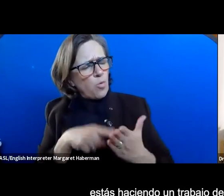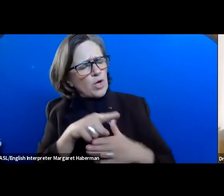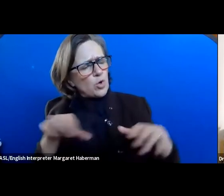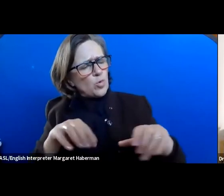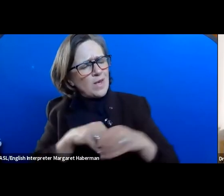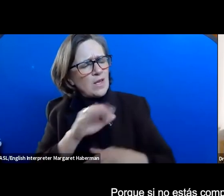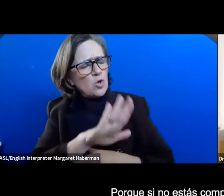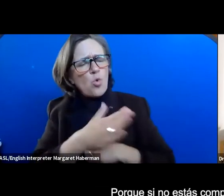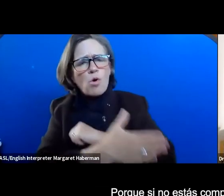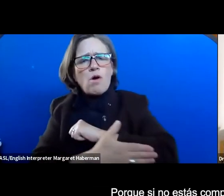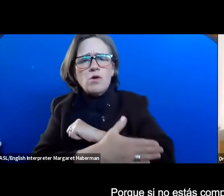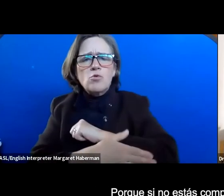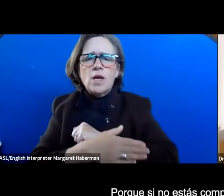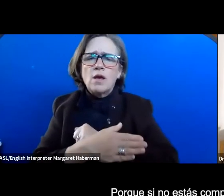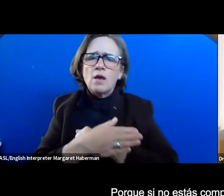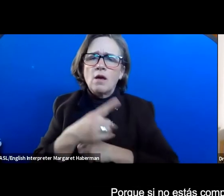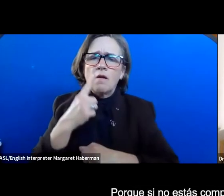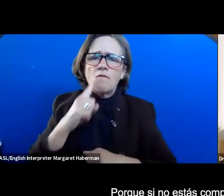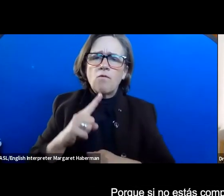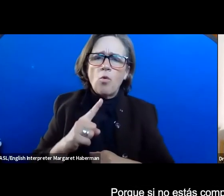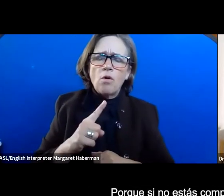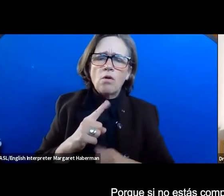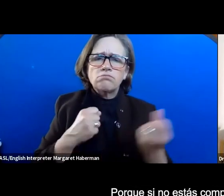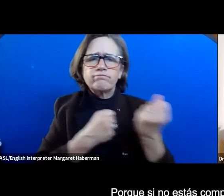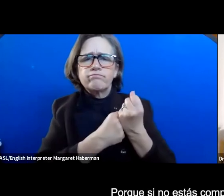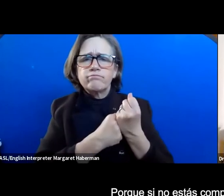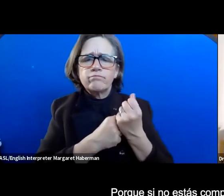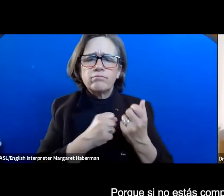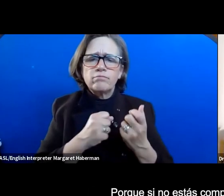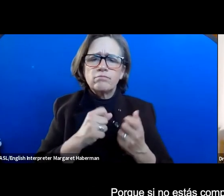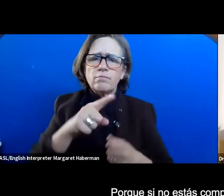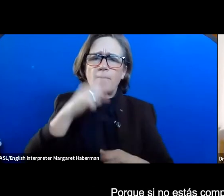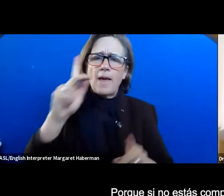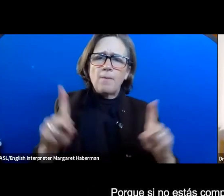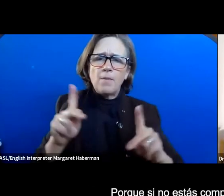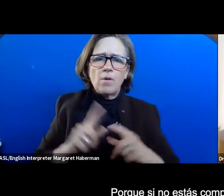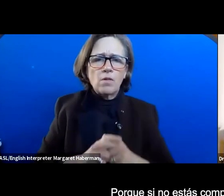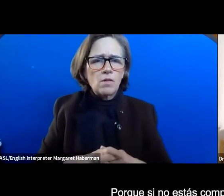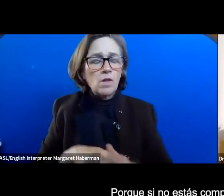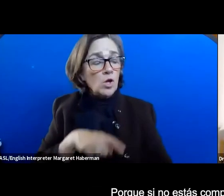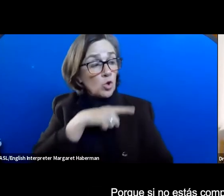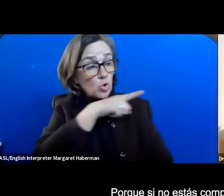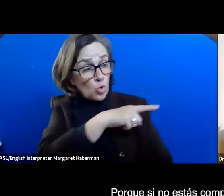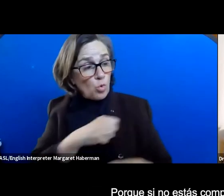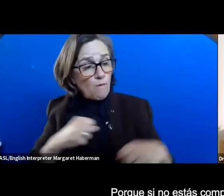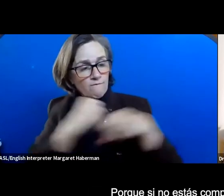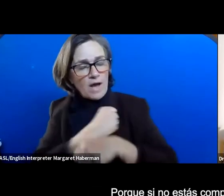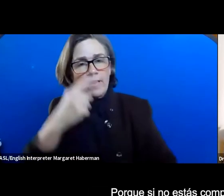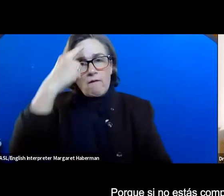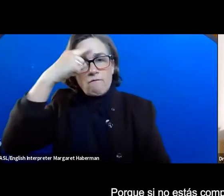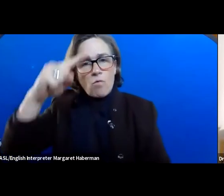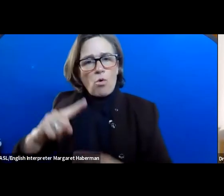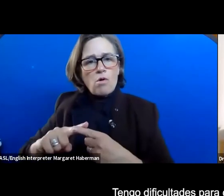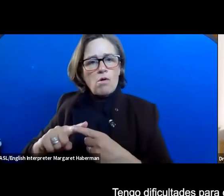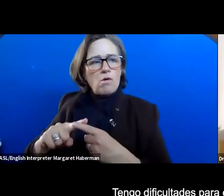anti-Blackness? Because if you are not engaged in the struggle for Black liberation as a white